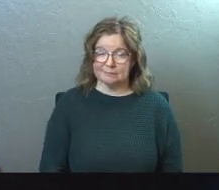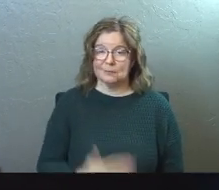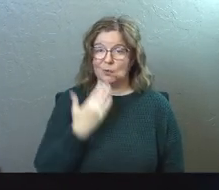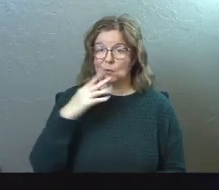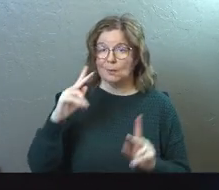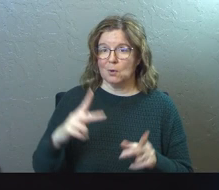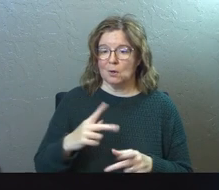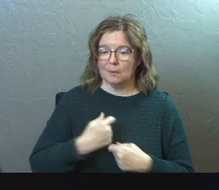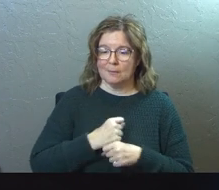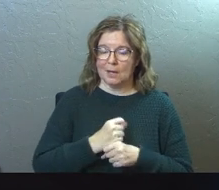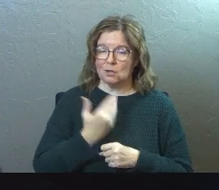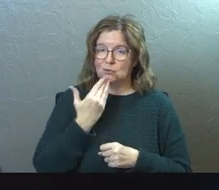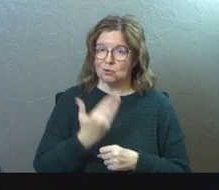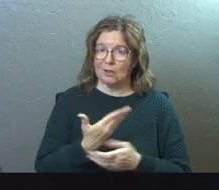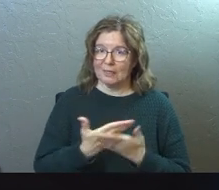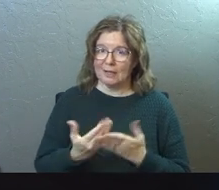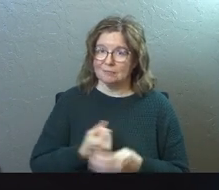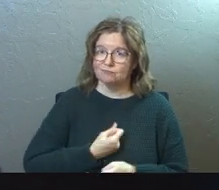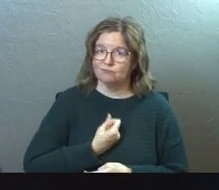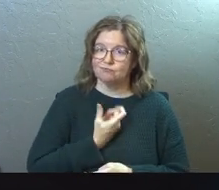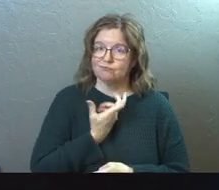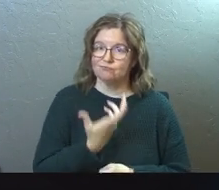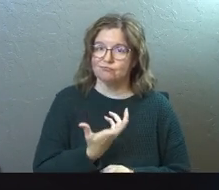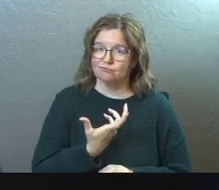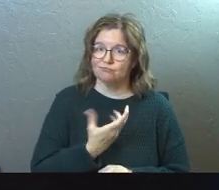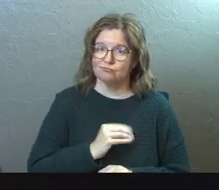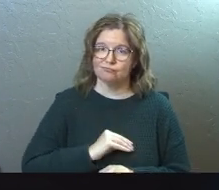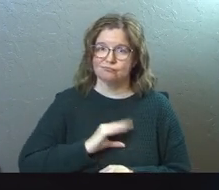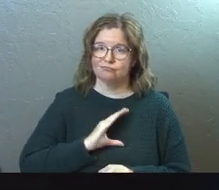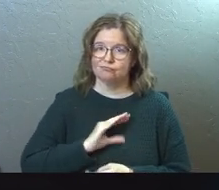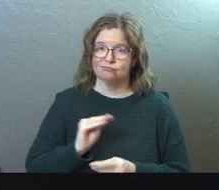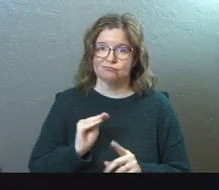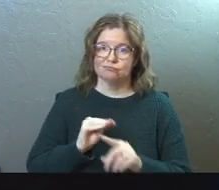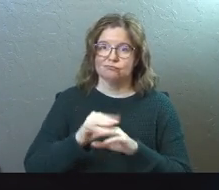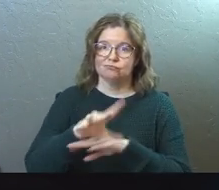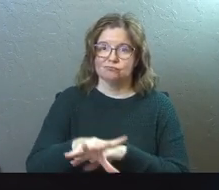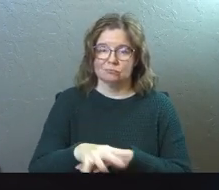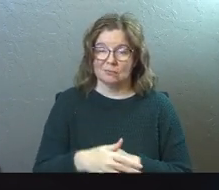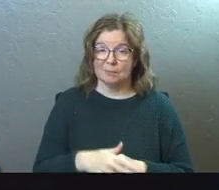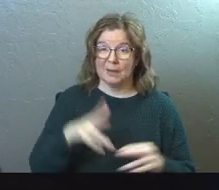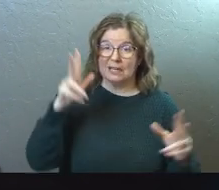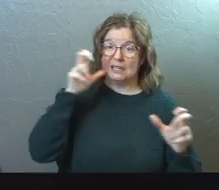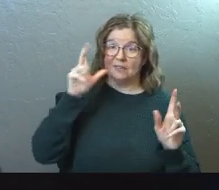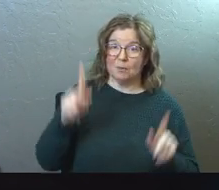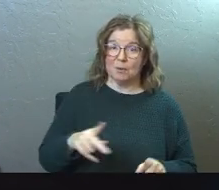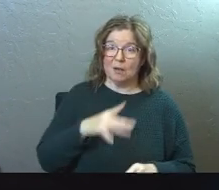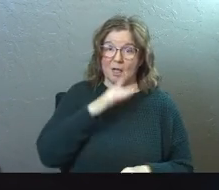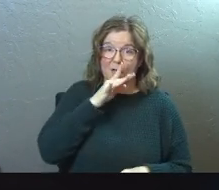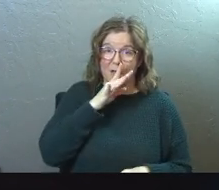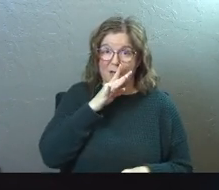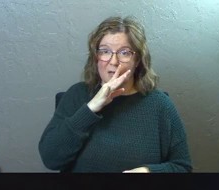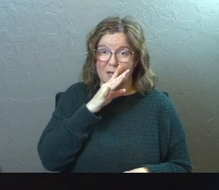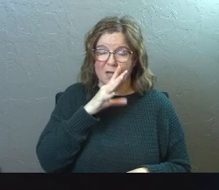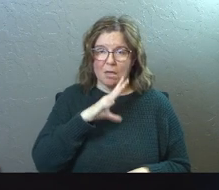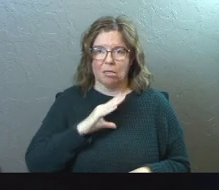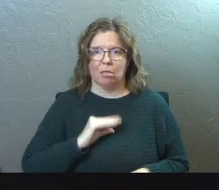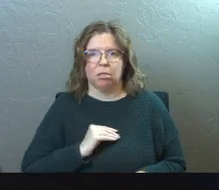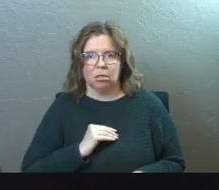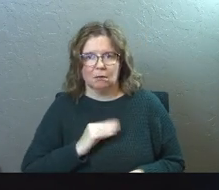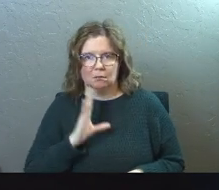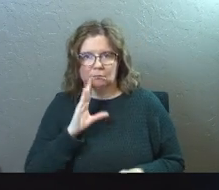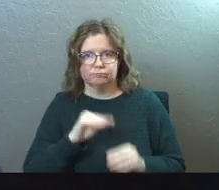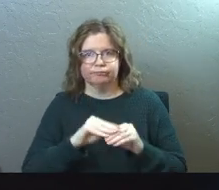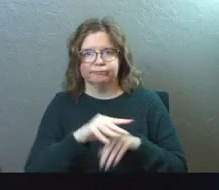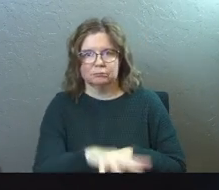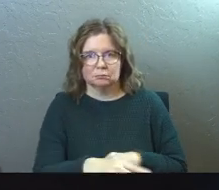good person produces good things from the treasury of a good heart, and an evil person produces evil things from the treasury of an evil heart. And